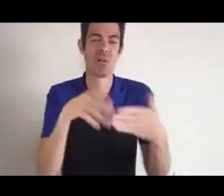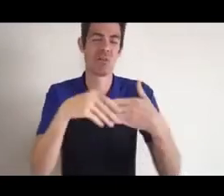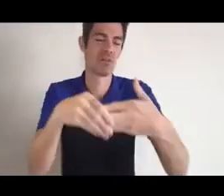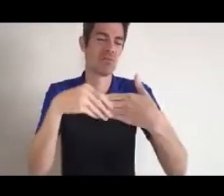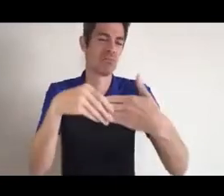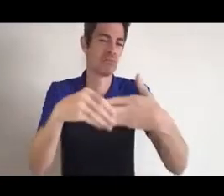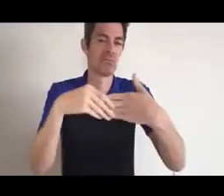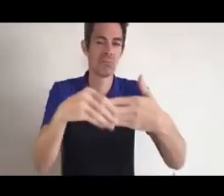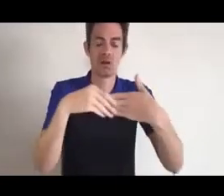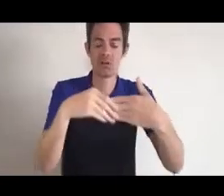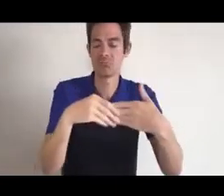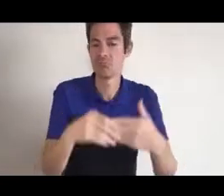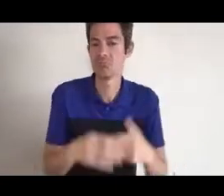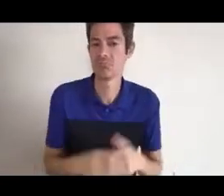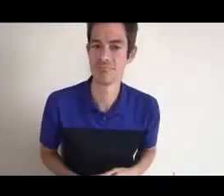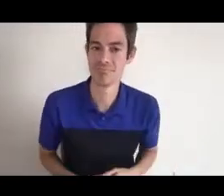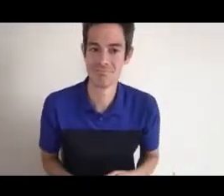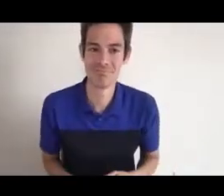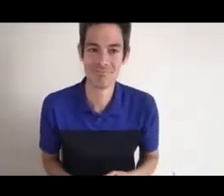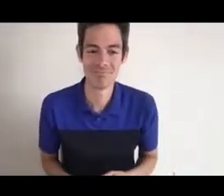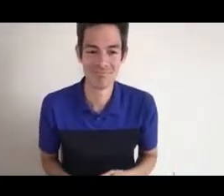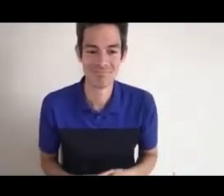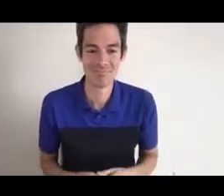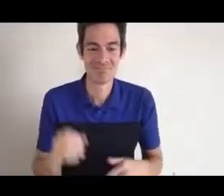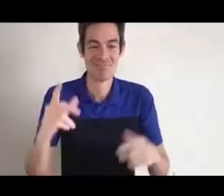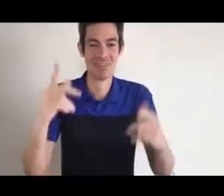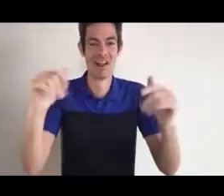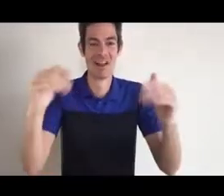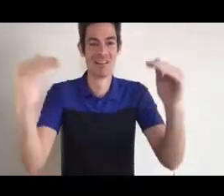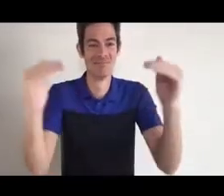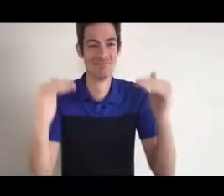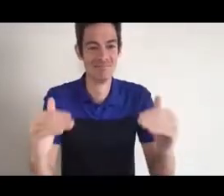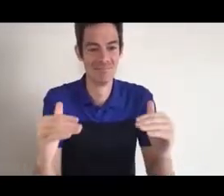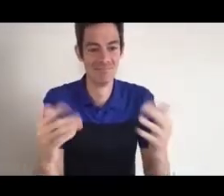the location is important, it's flexible.